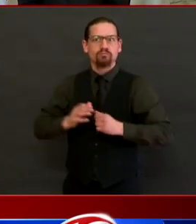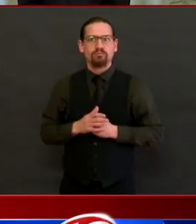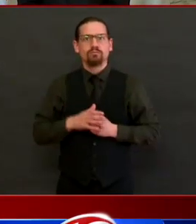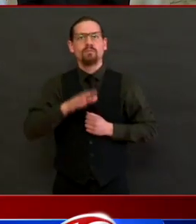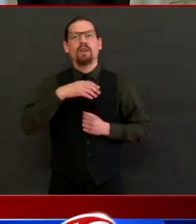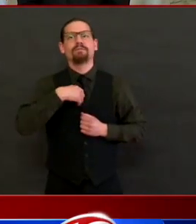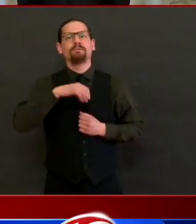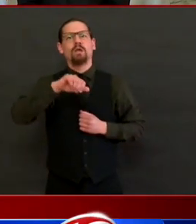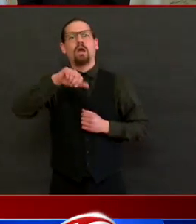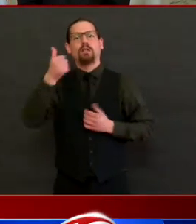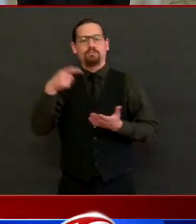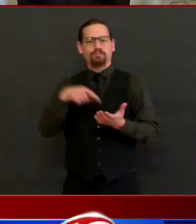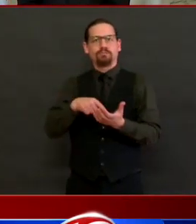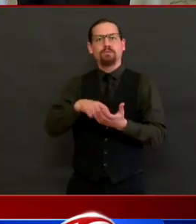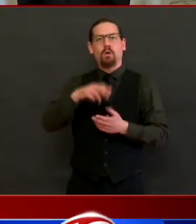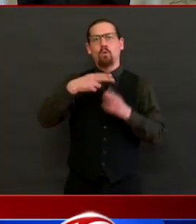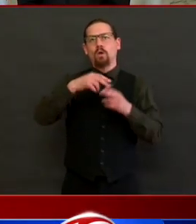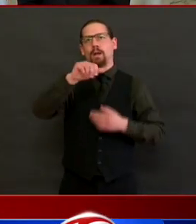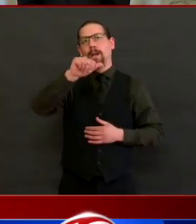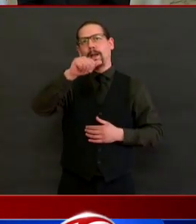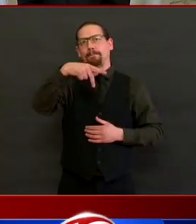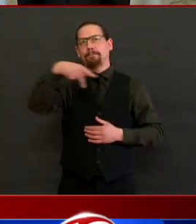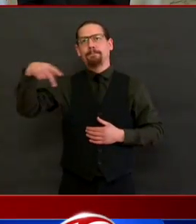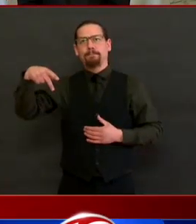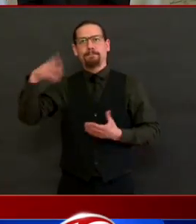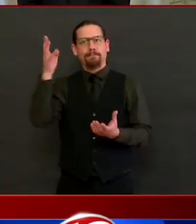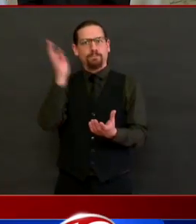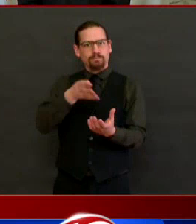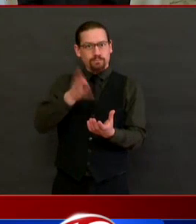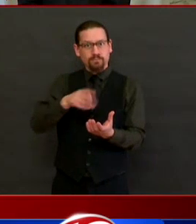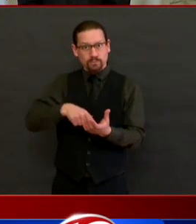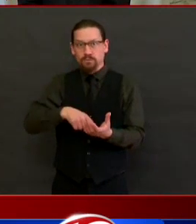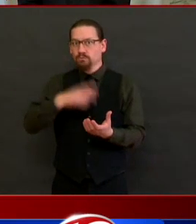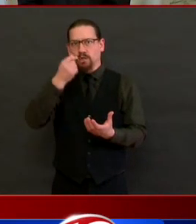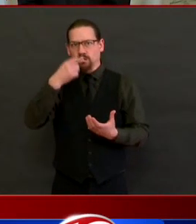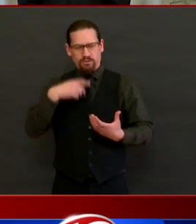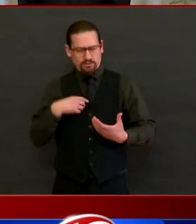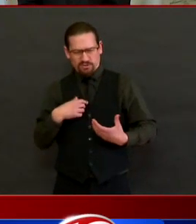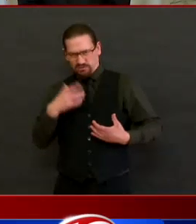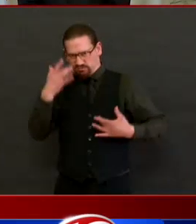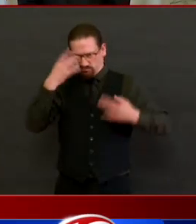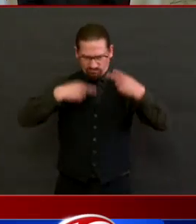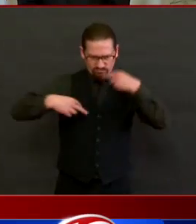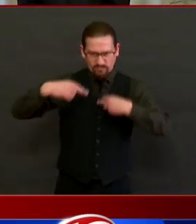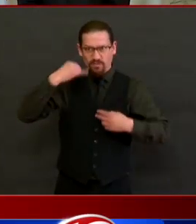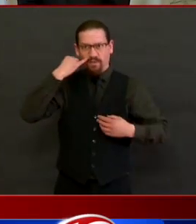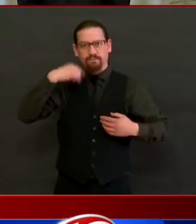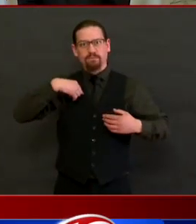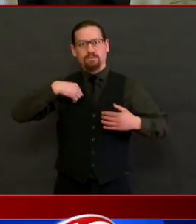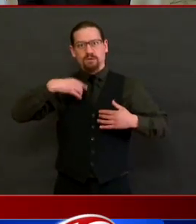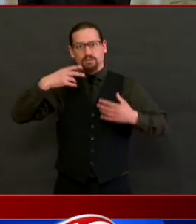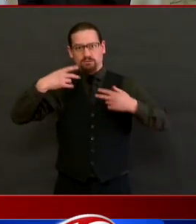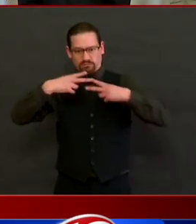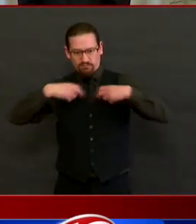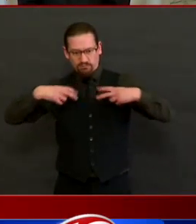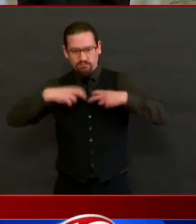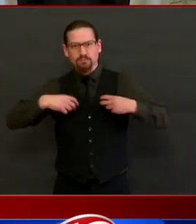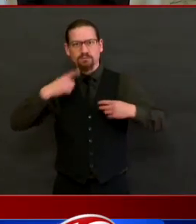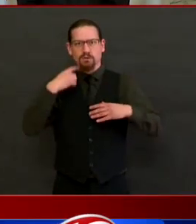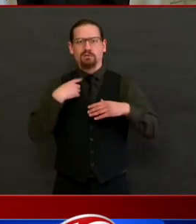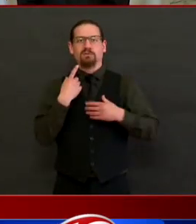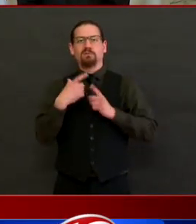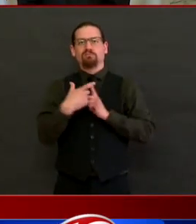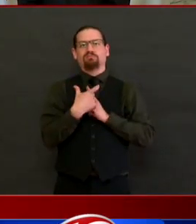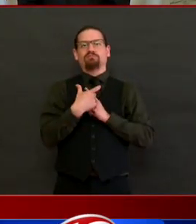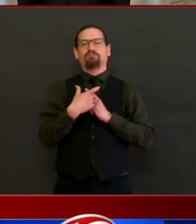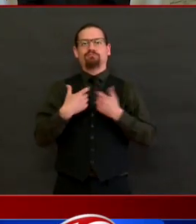allows real-time tracking and monitoring of symptoms so that when you're home, if you're sick, you can have a constant check-in on